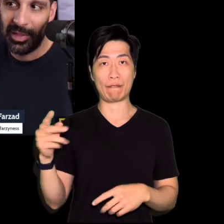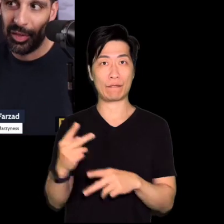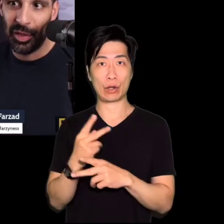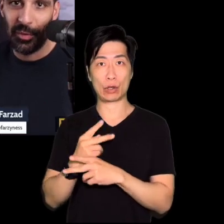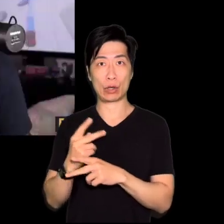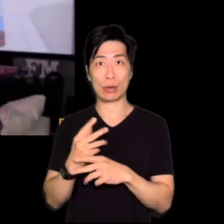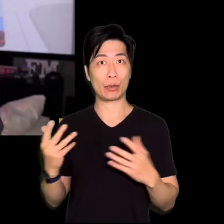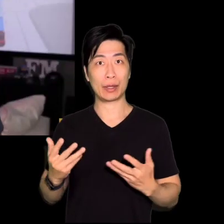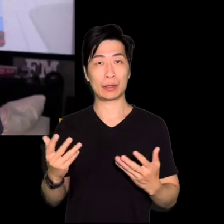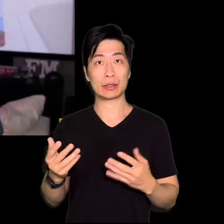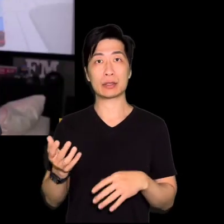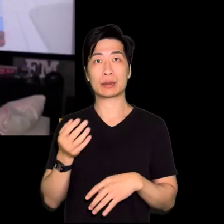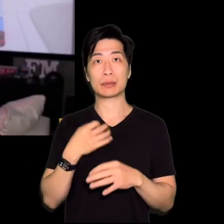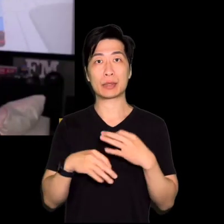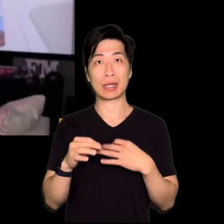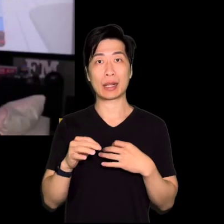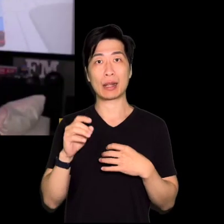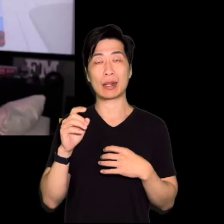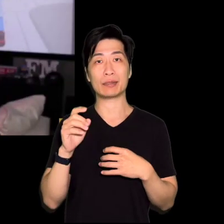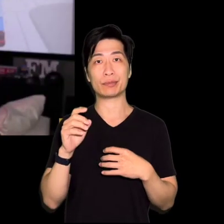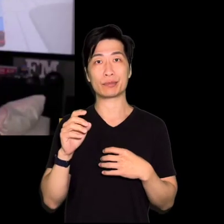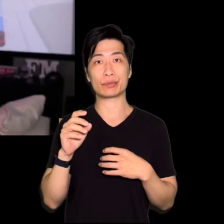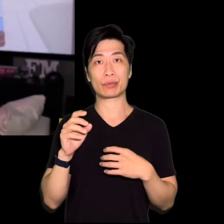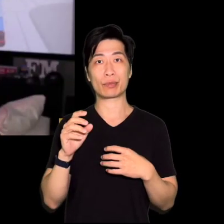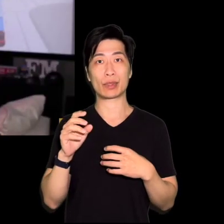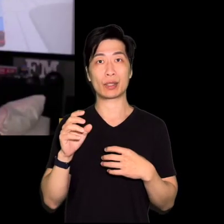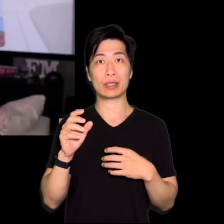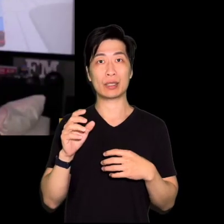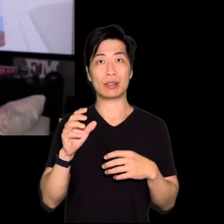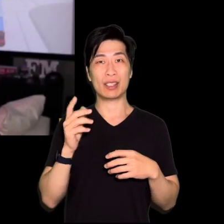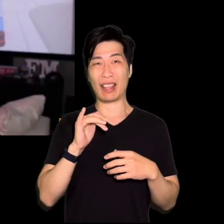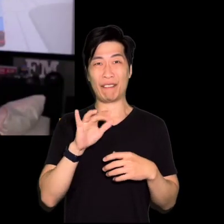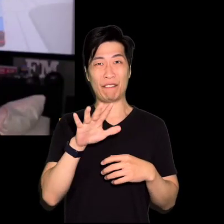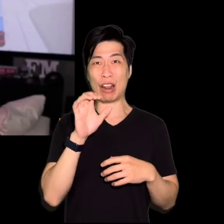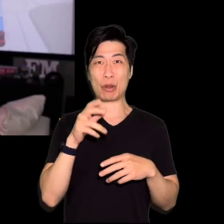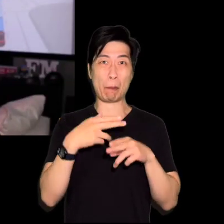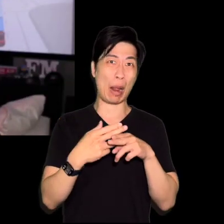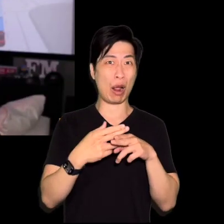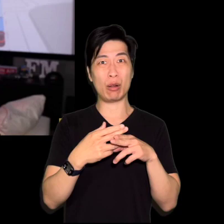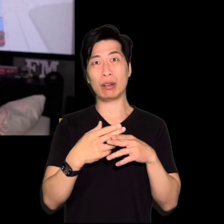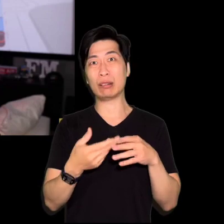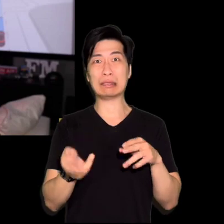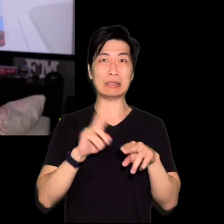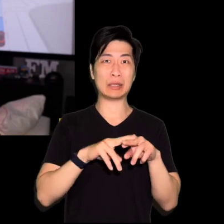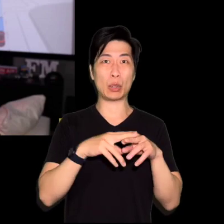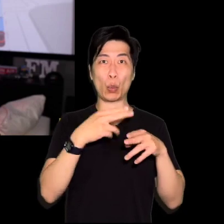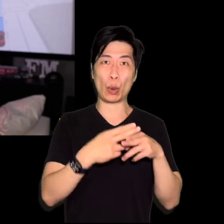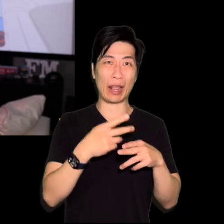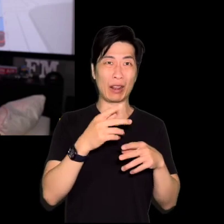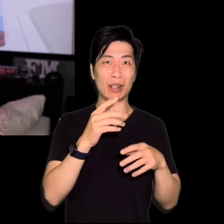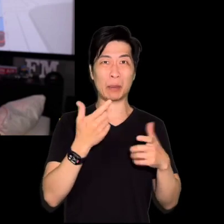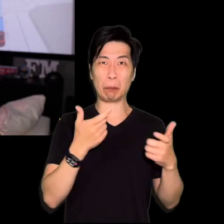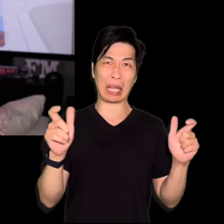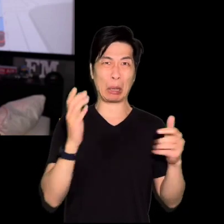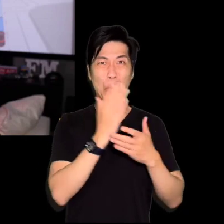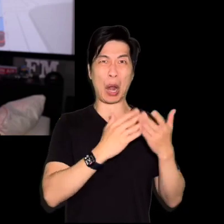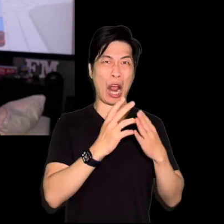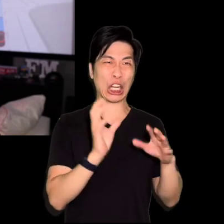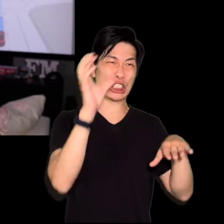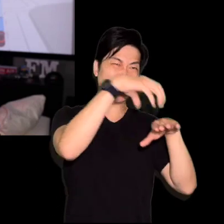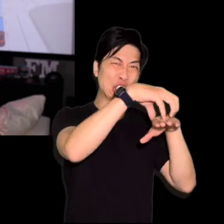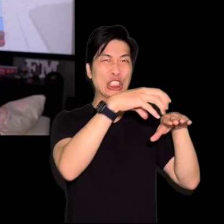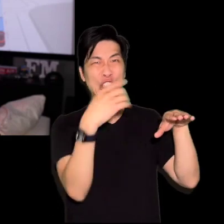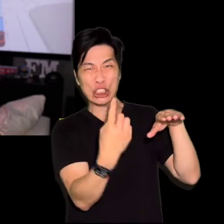has potentially figured out here is that instead of having to outfit every single car with 500 pounds plus of weight